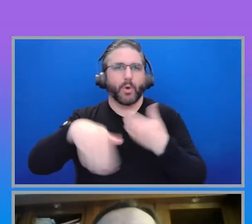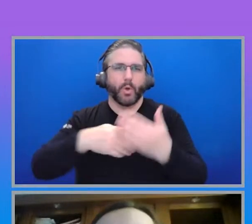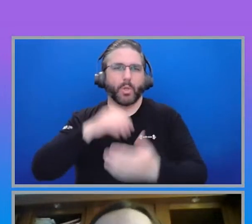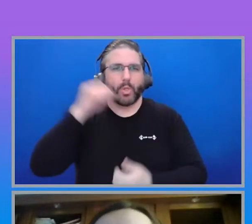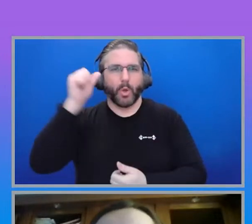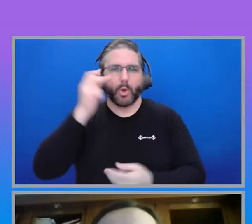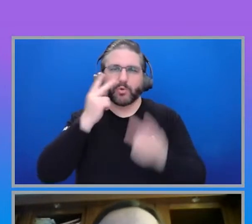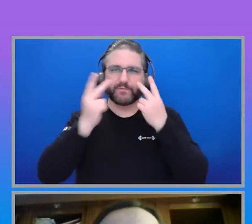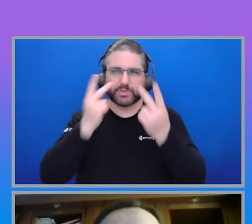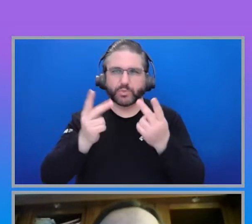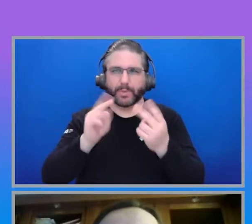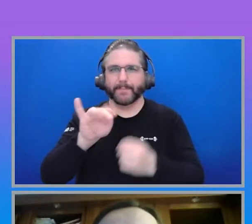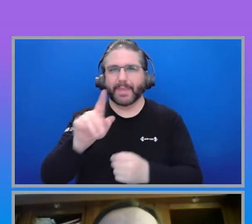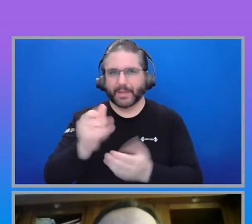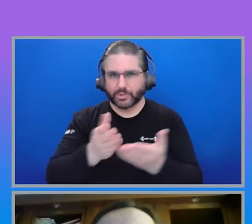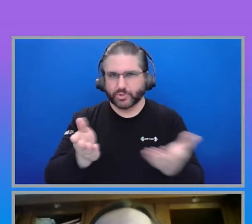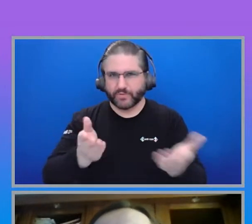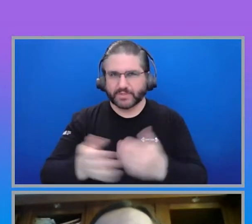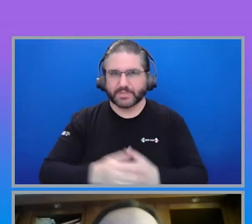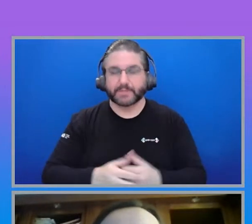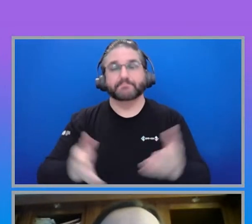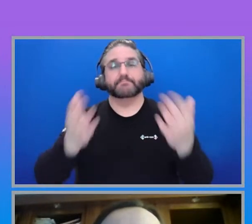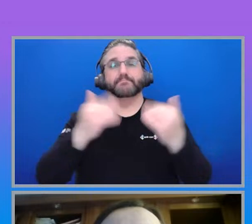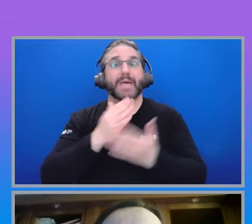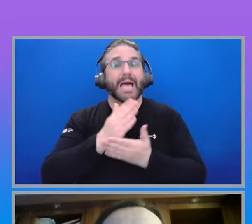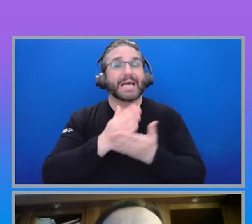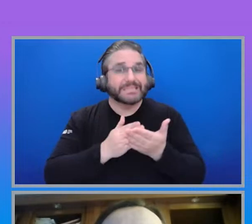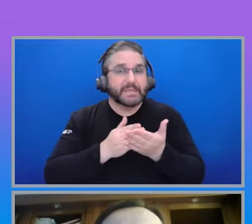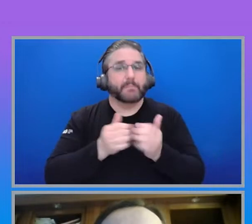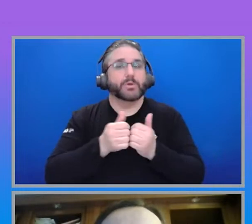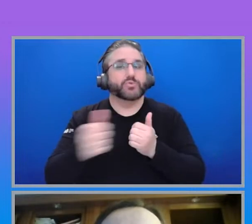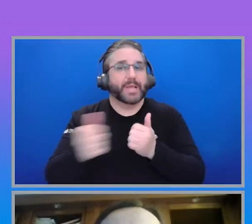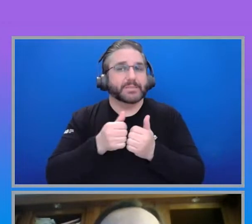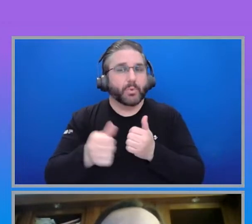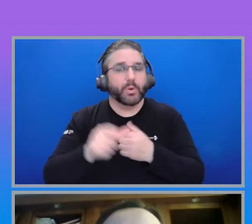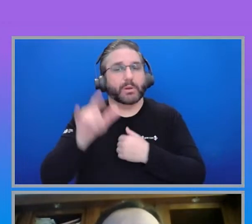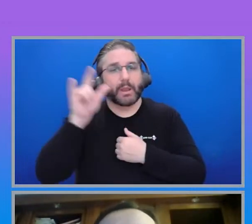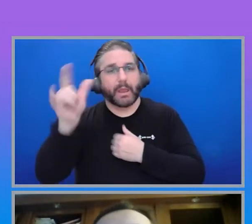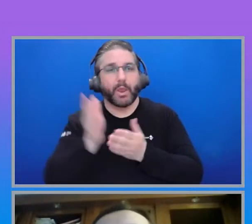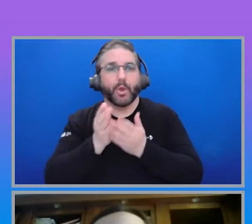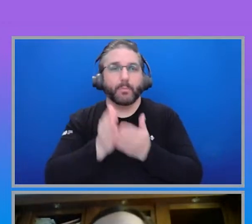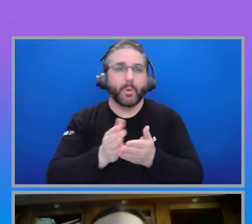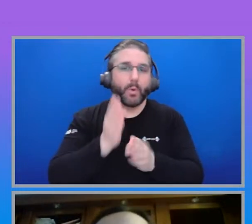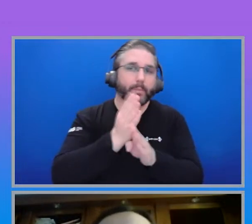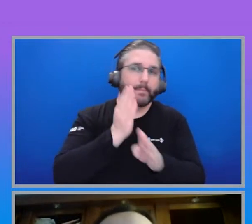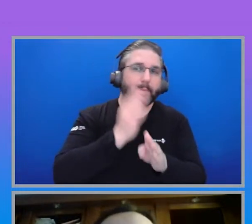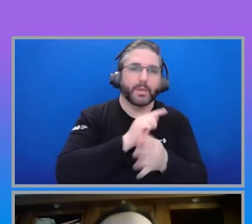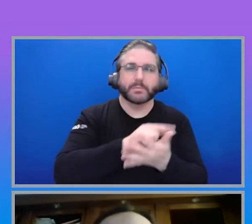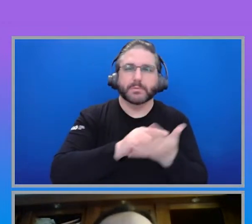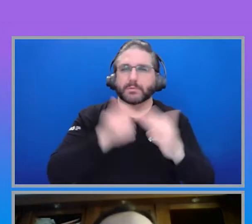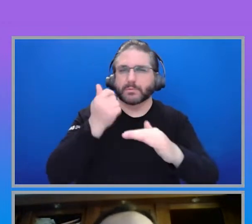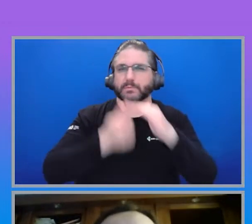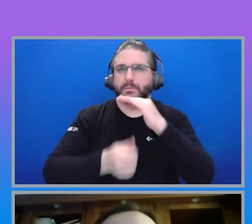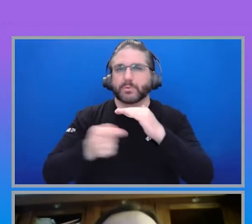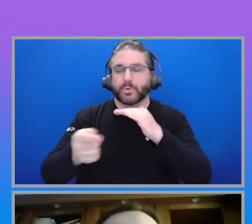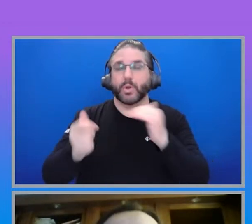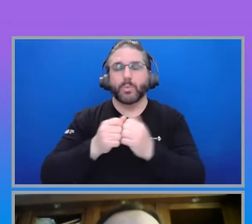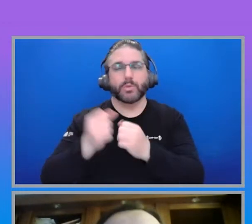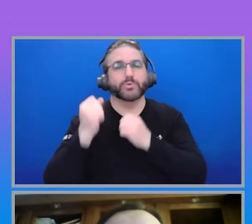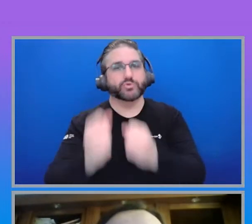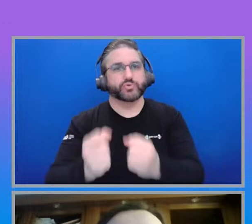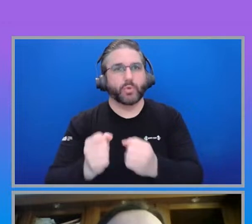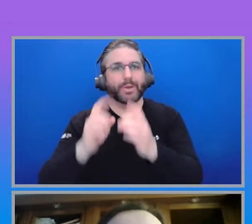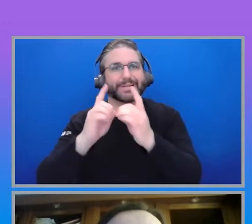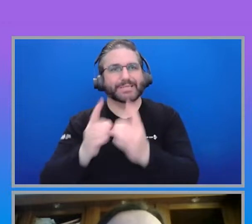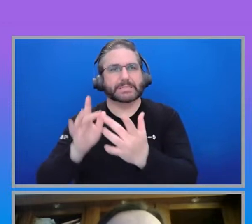of transport, air, bus, rail, and waterborne passenger transport services, again with a strong digital component,